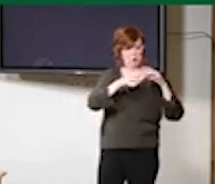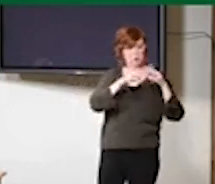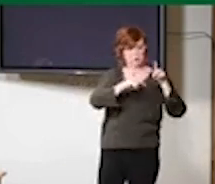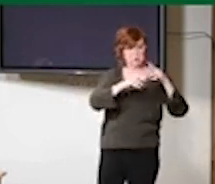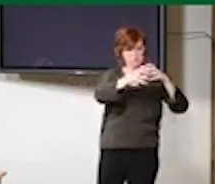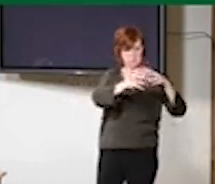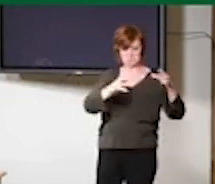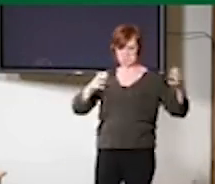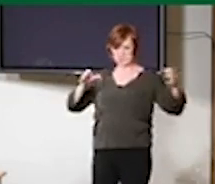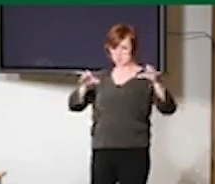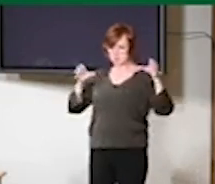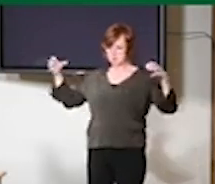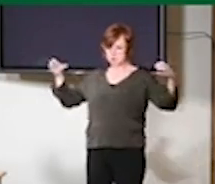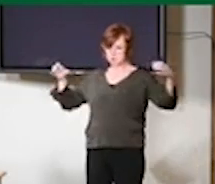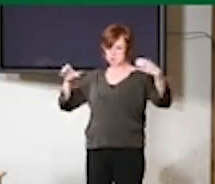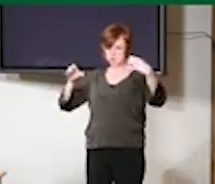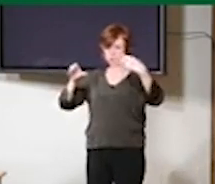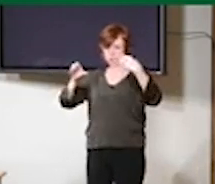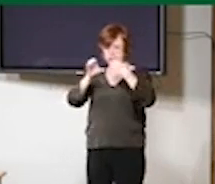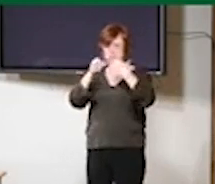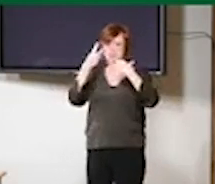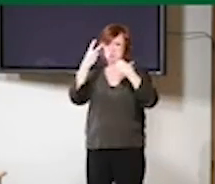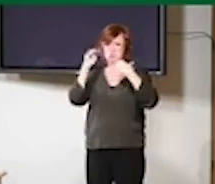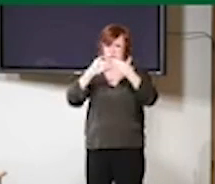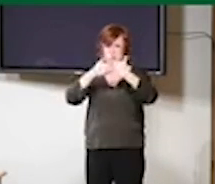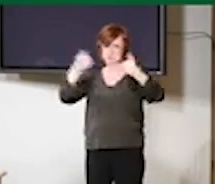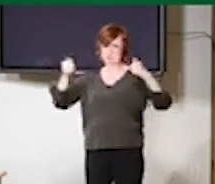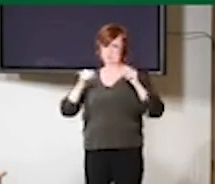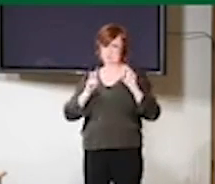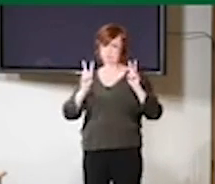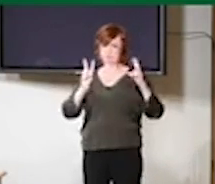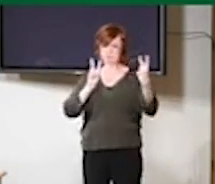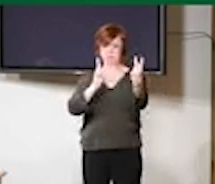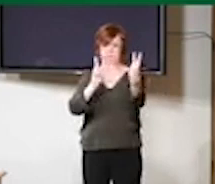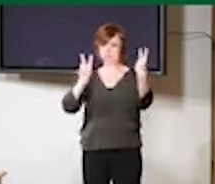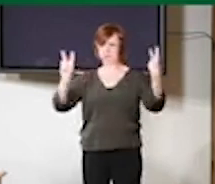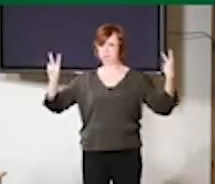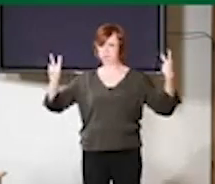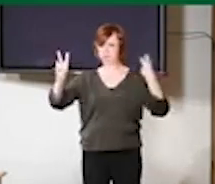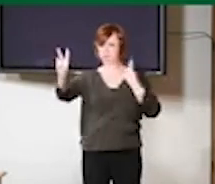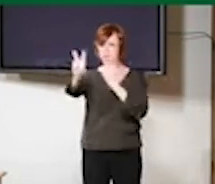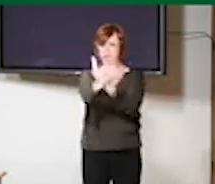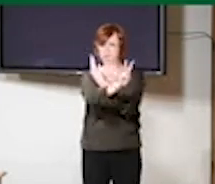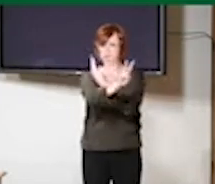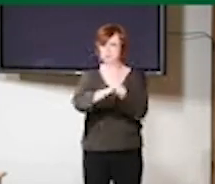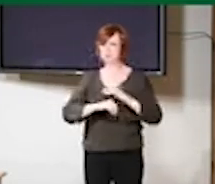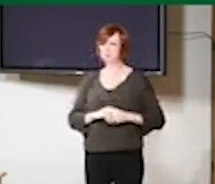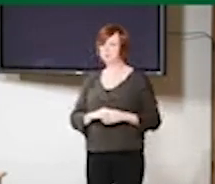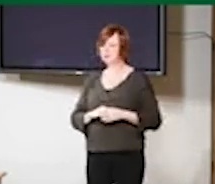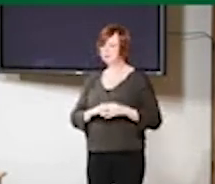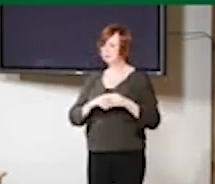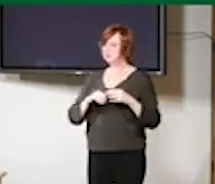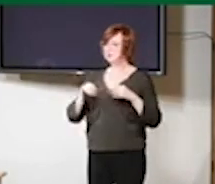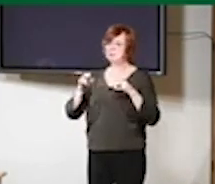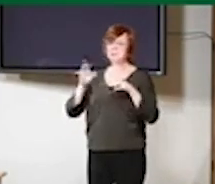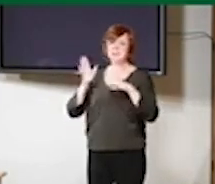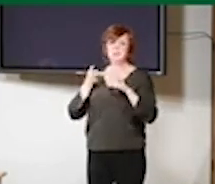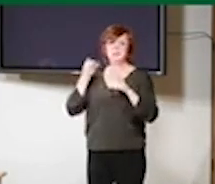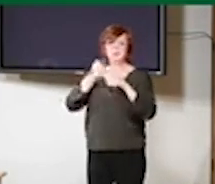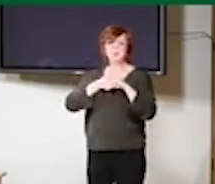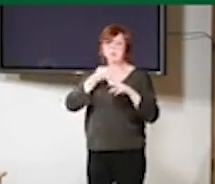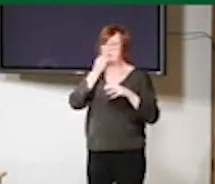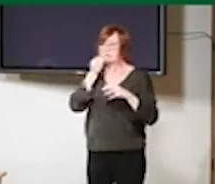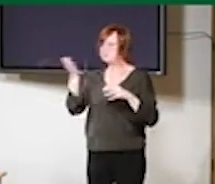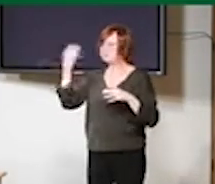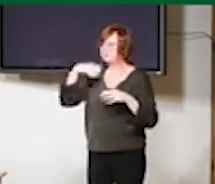share meals with each other as neighbors and friends. It is very difficult for us in Saskatchewan. We